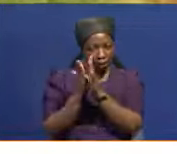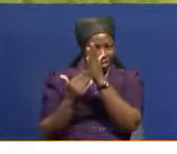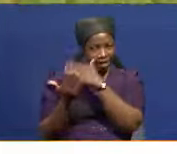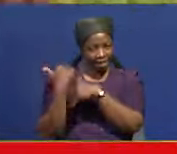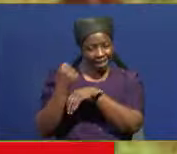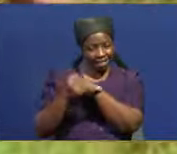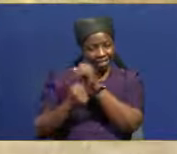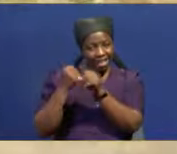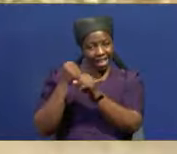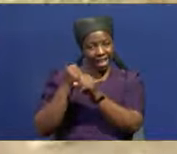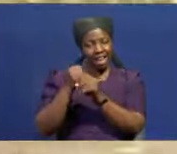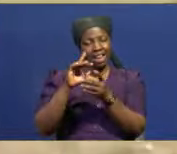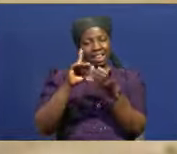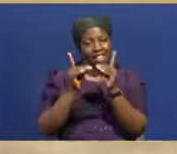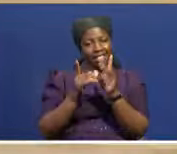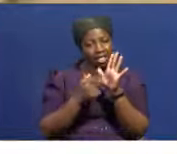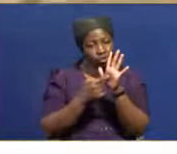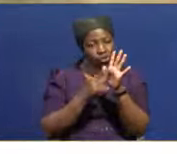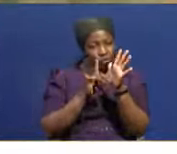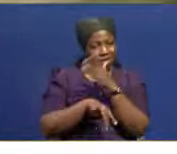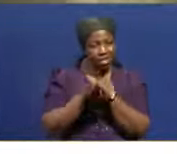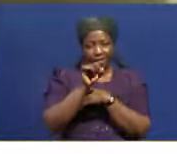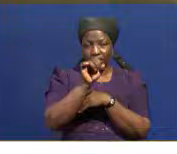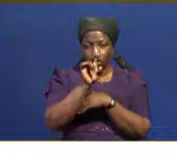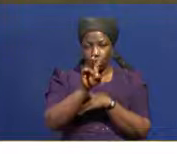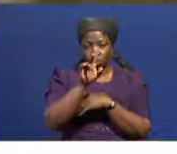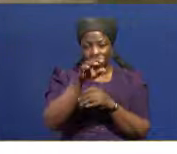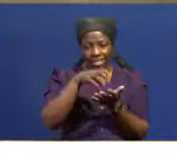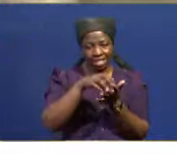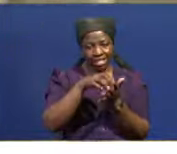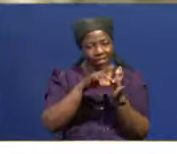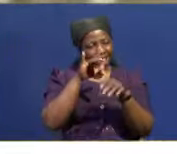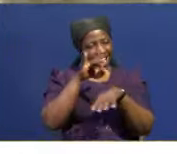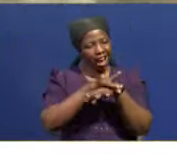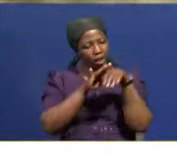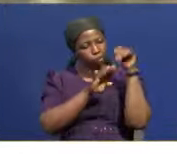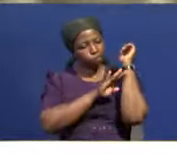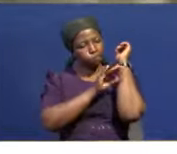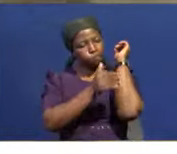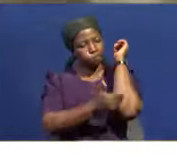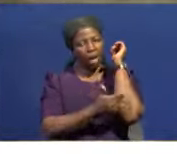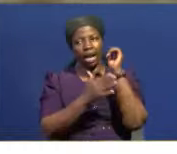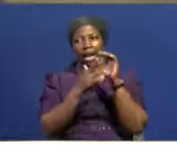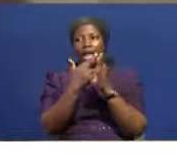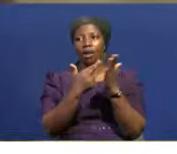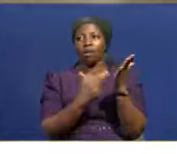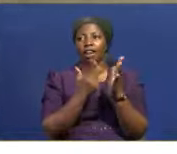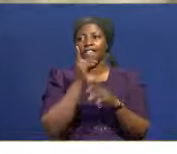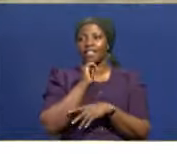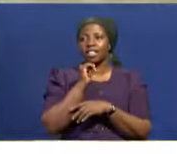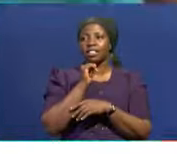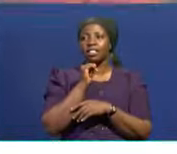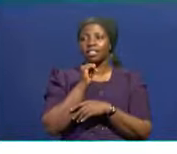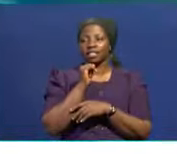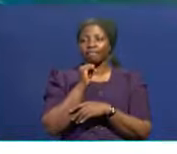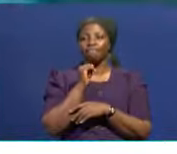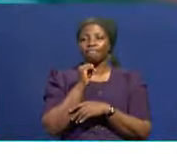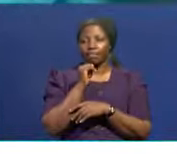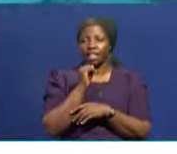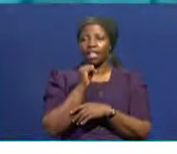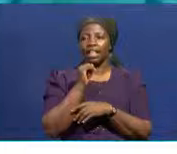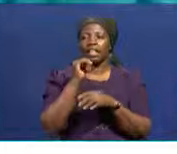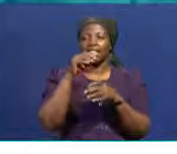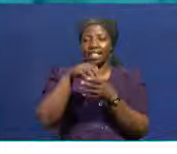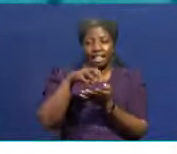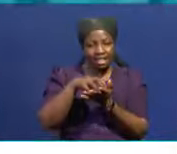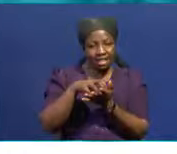Health Centre shows that at least 52 cases of early pregnancies were recorded in the period under review. Among the